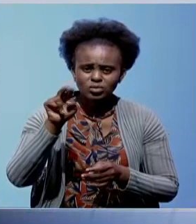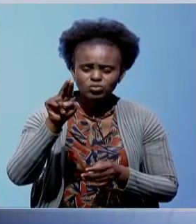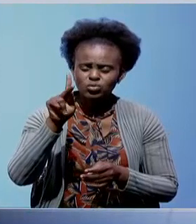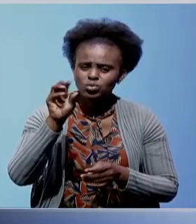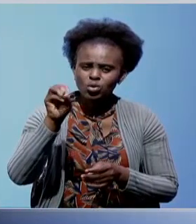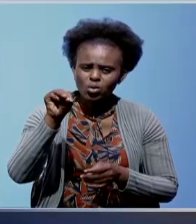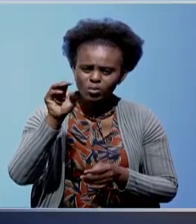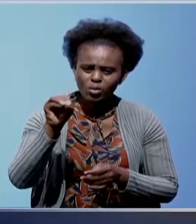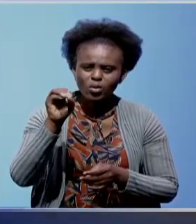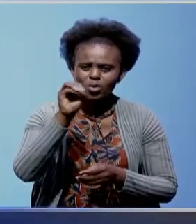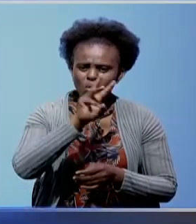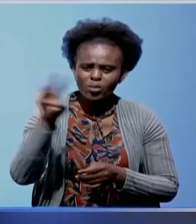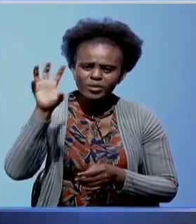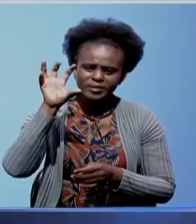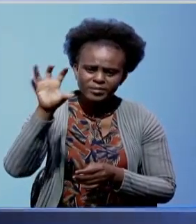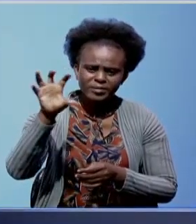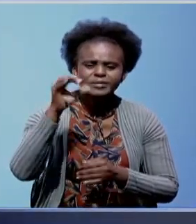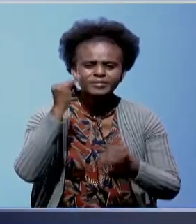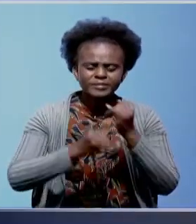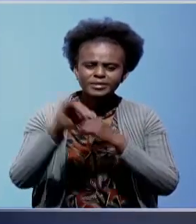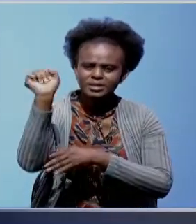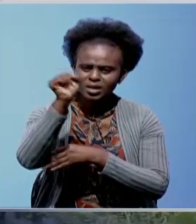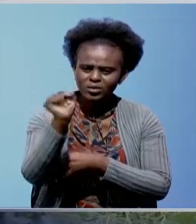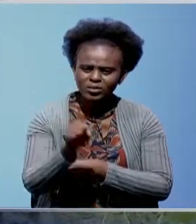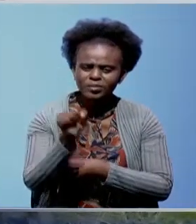Western Province is complete. The project worth